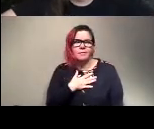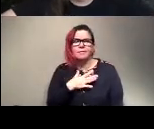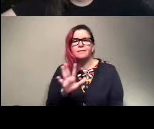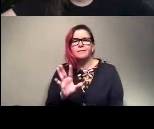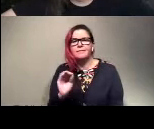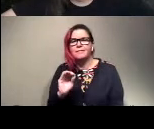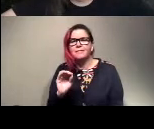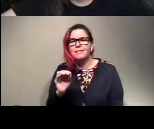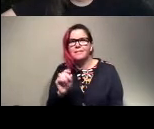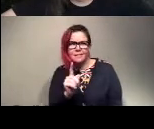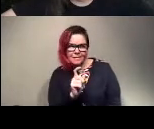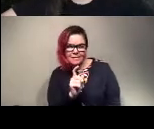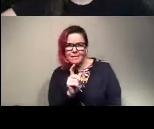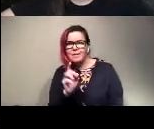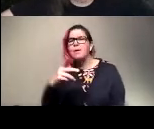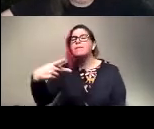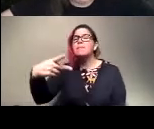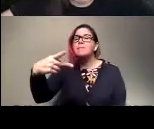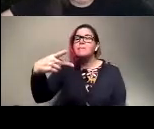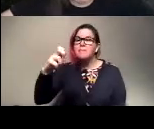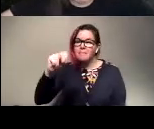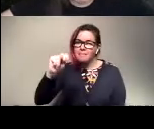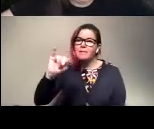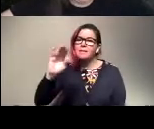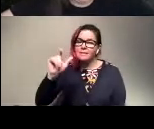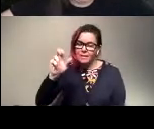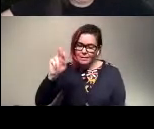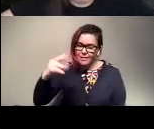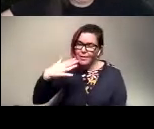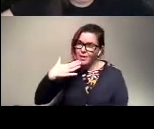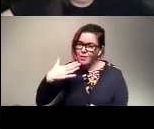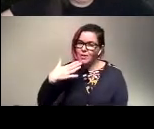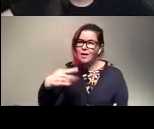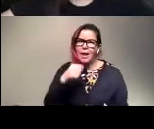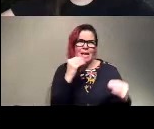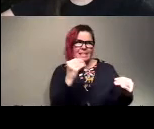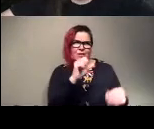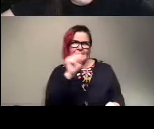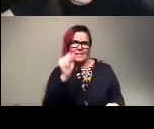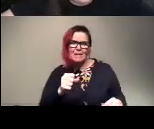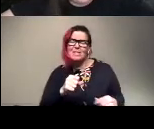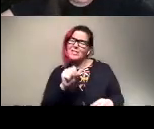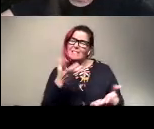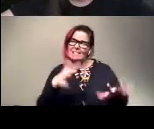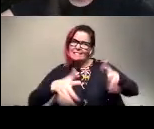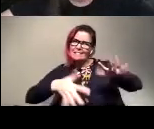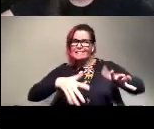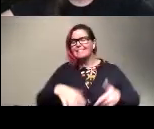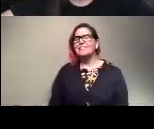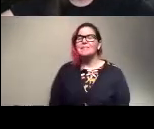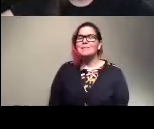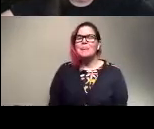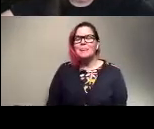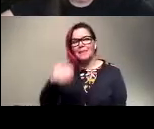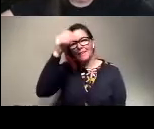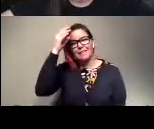it was penicillin. Thank you. And I'm not teaching this semester, so I'm a little bit but it's